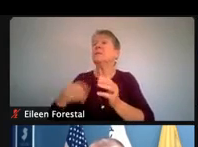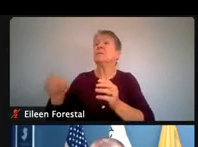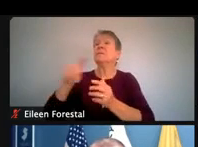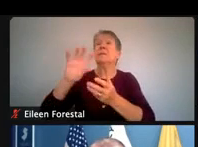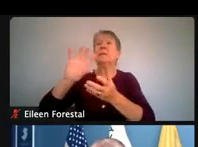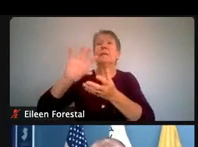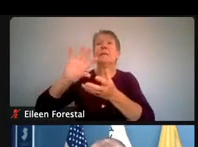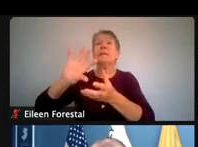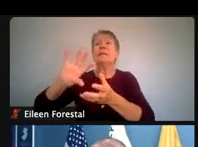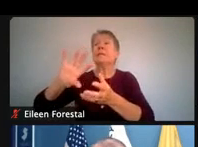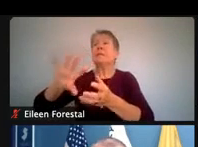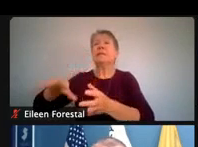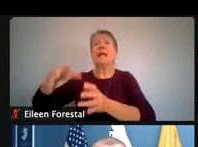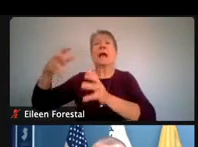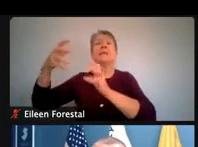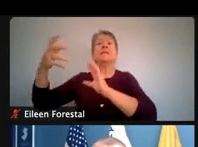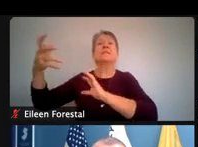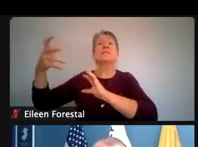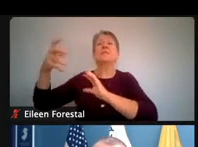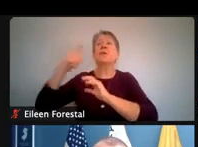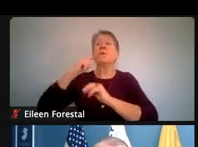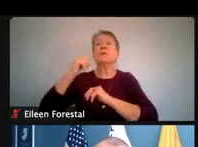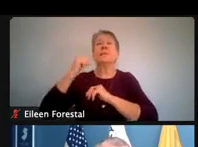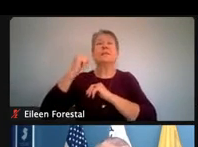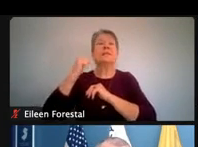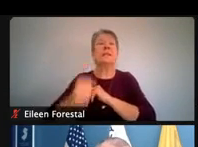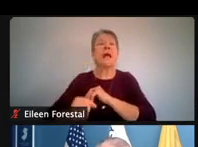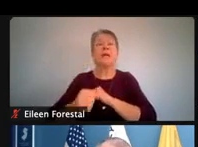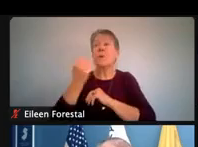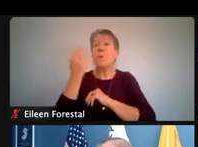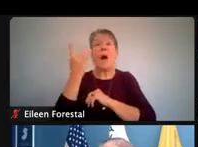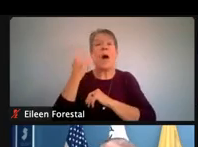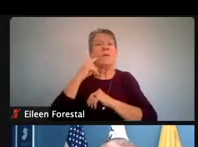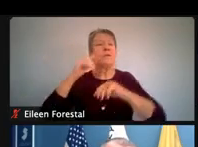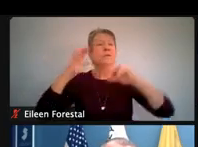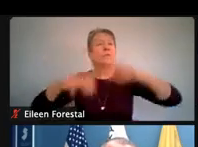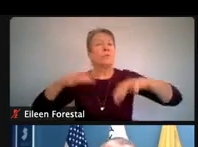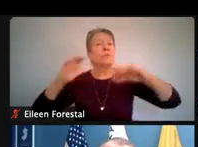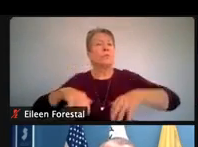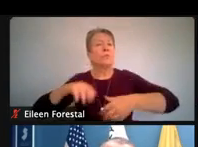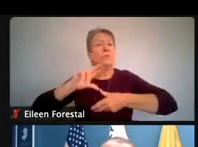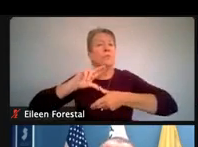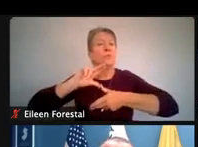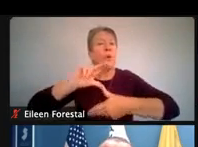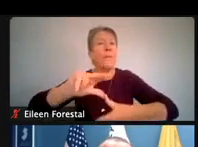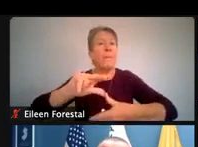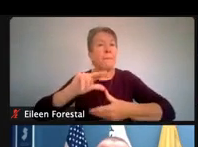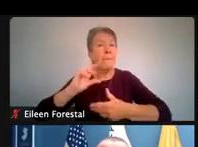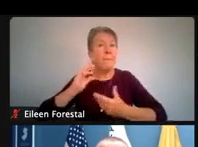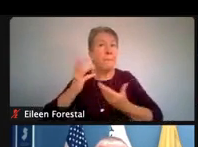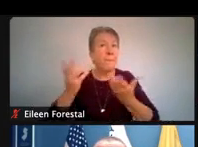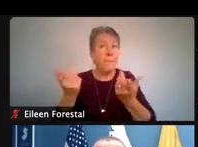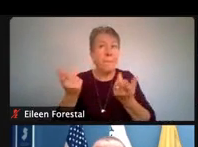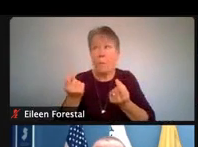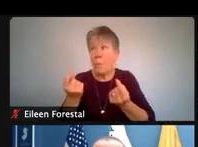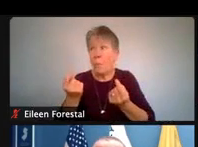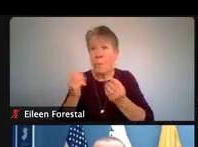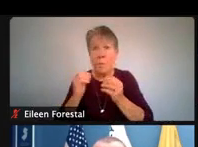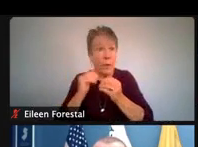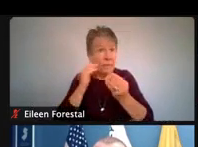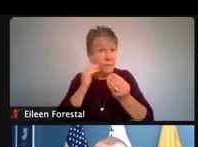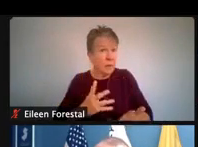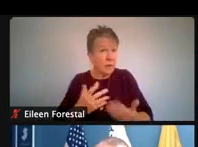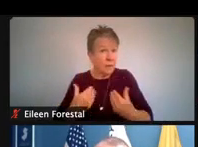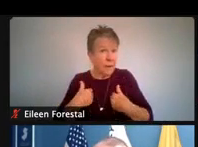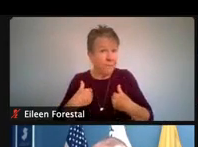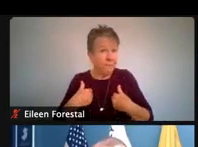had. Wanted to know if there's been an update with that. Thank you. Thanks, Shlomo. Listen, I mentioned how thrilled I